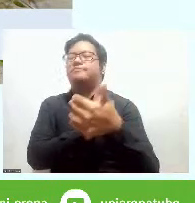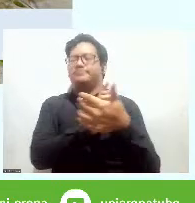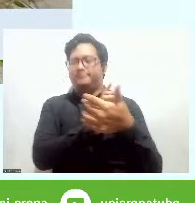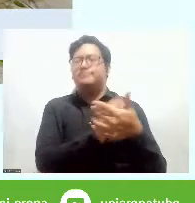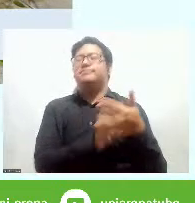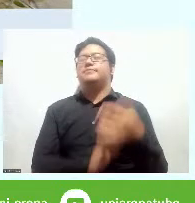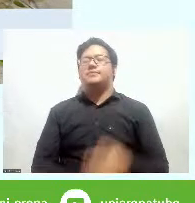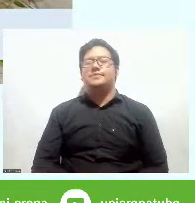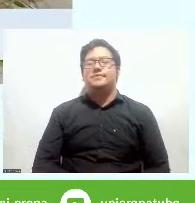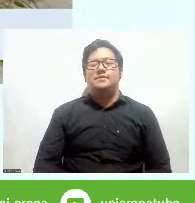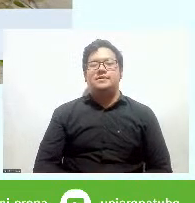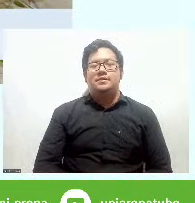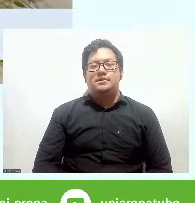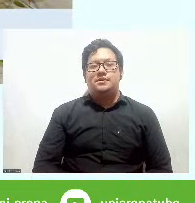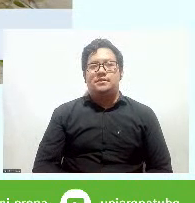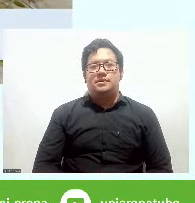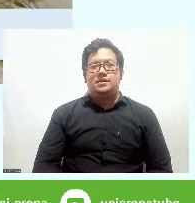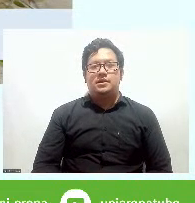pencet